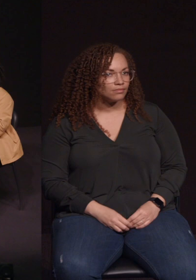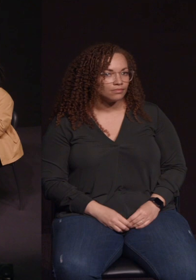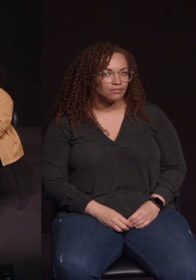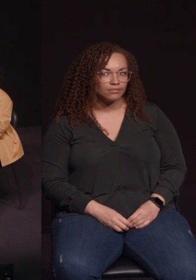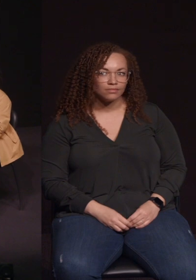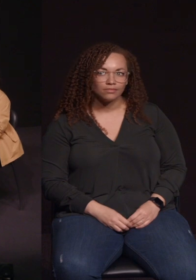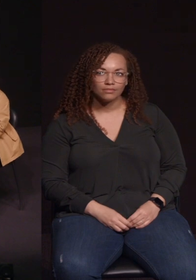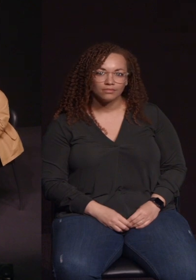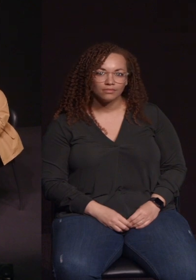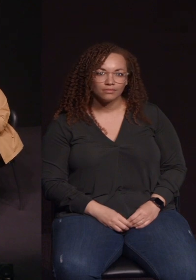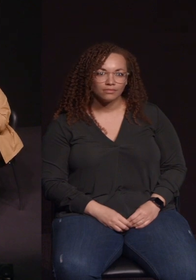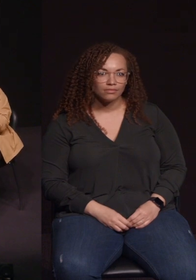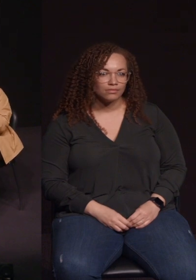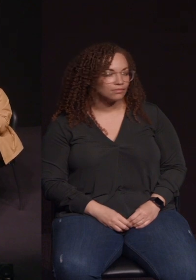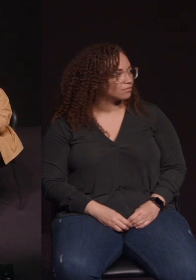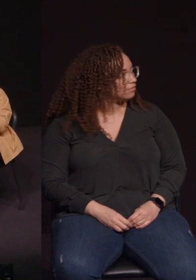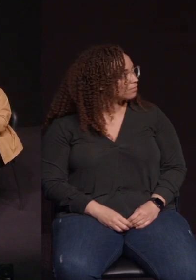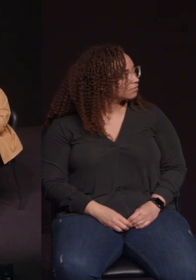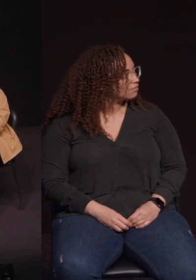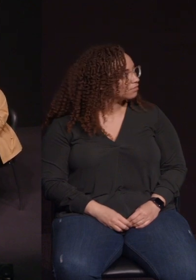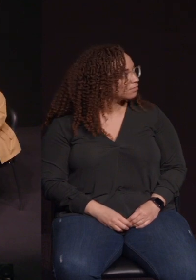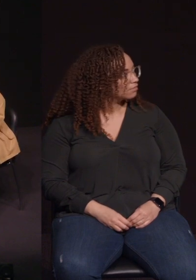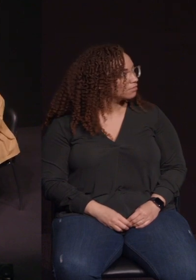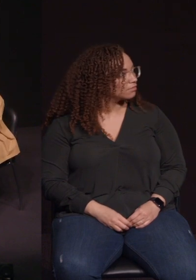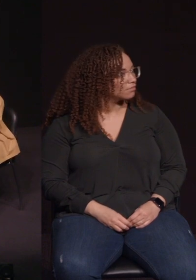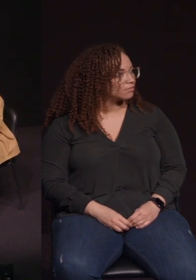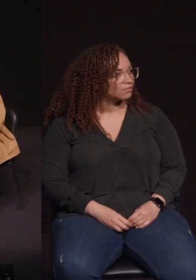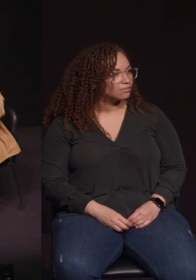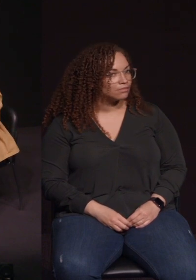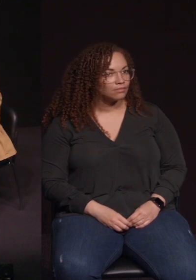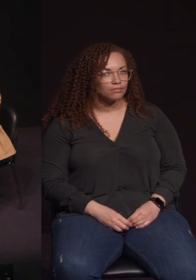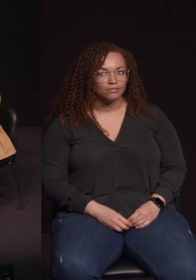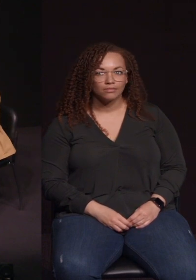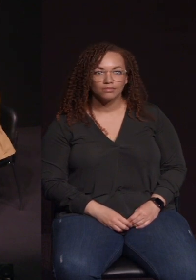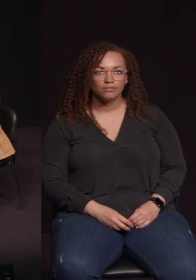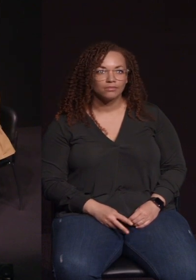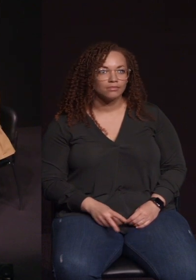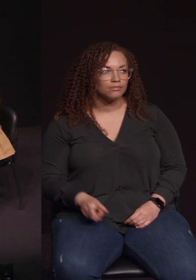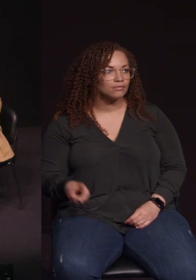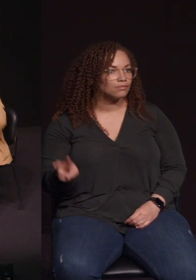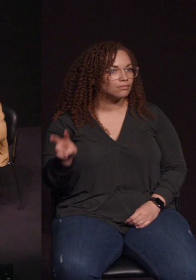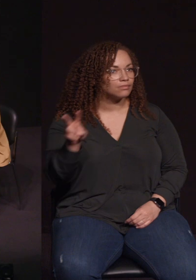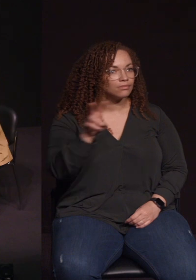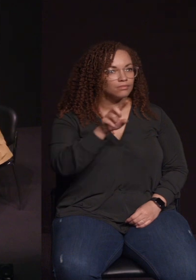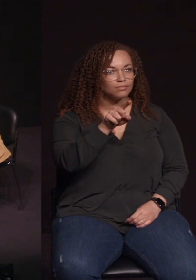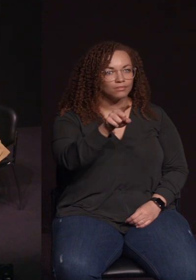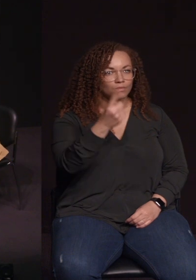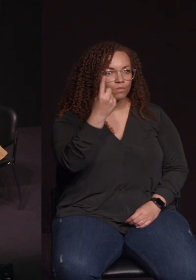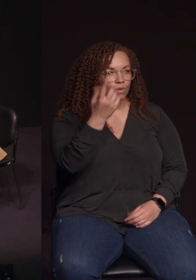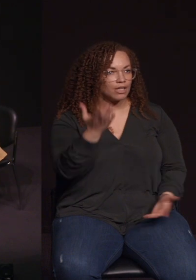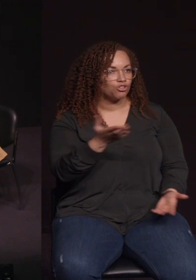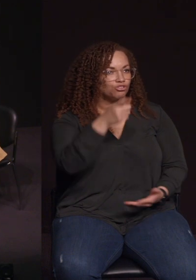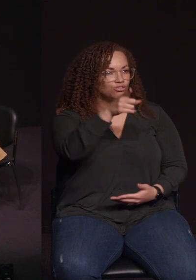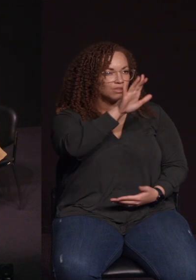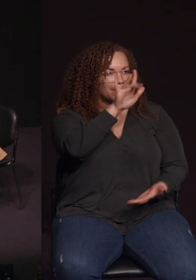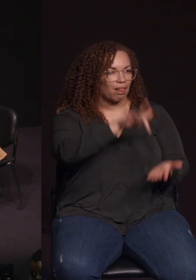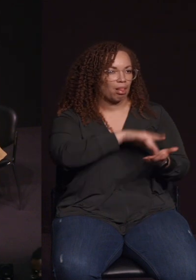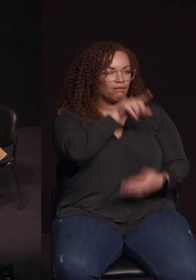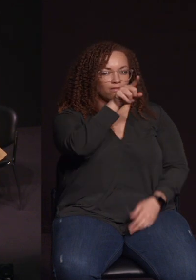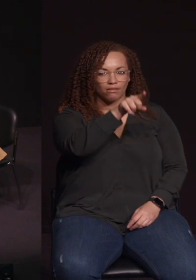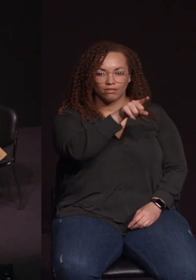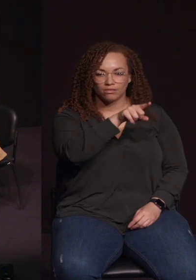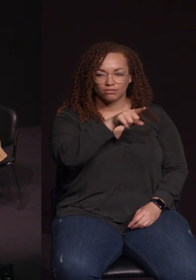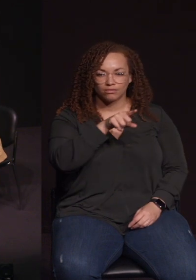Okay. Here's one here in the center. Sorry, what'd you say?